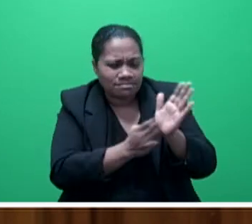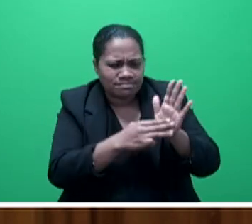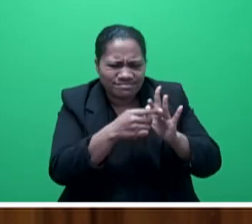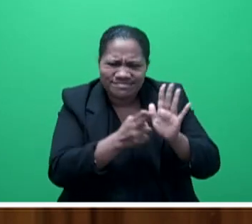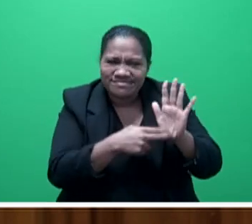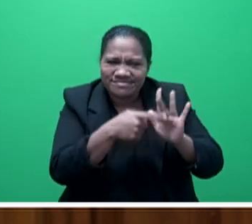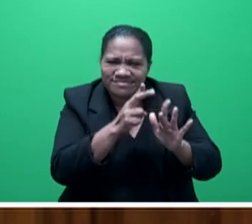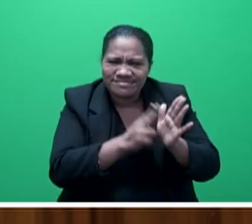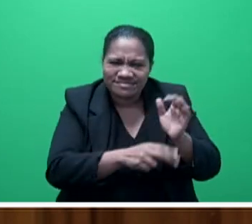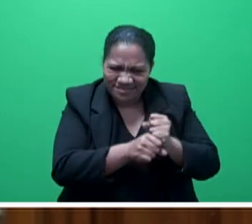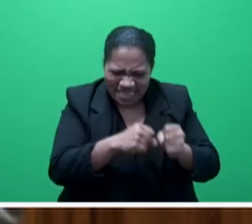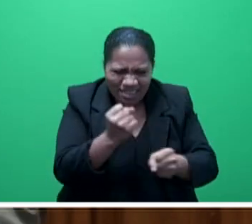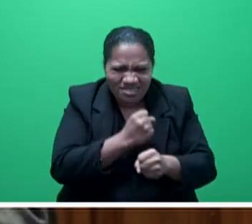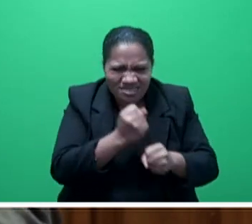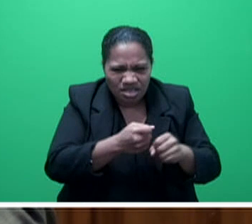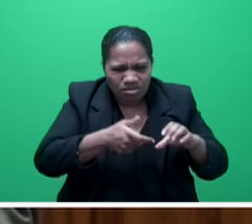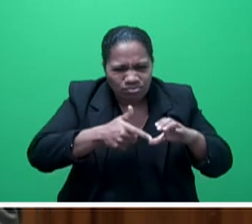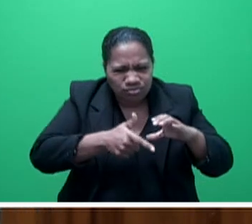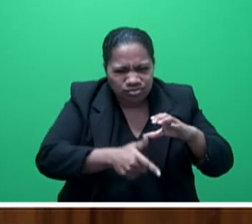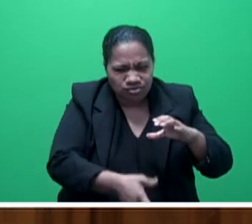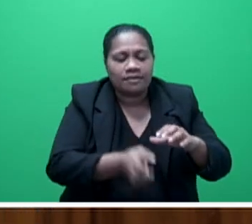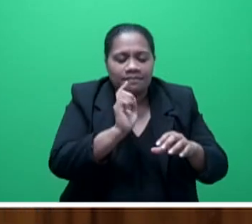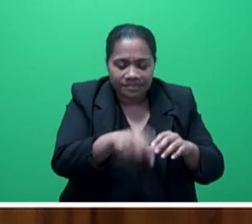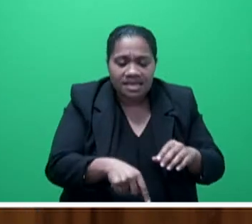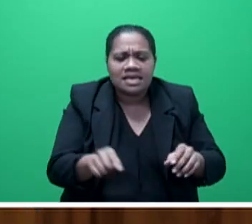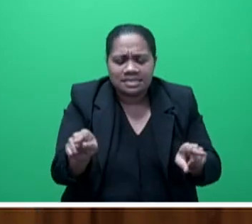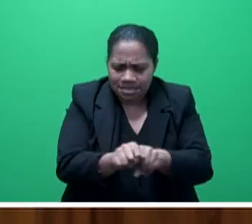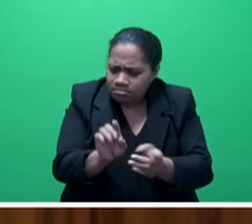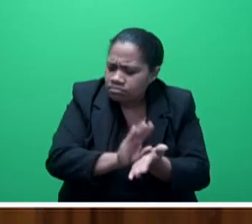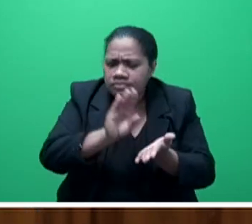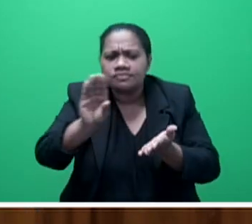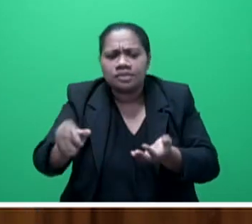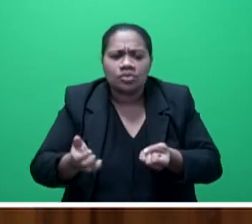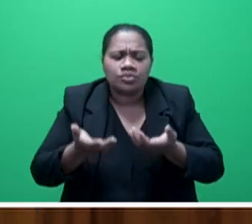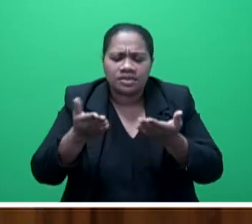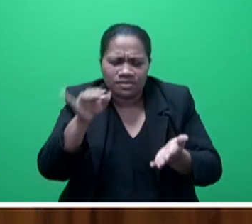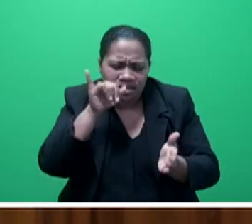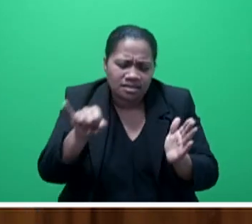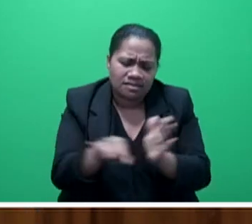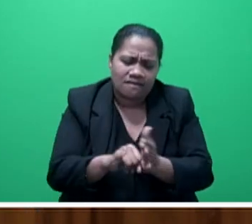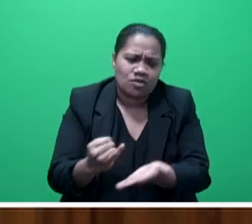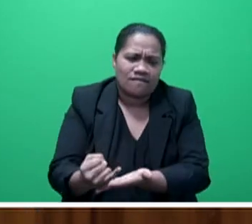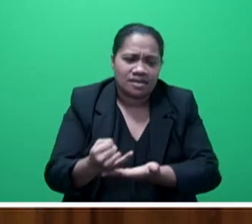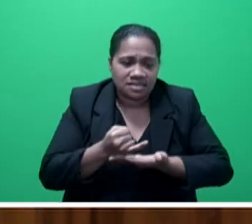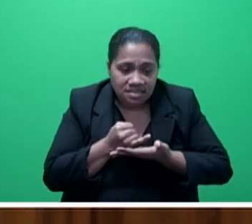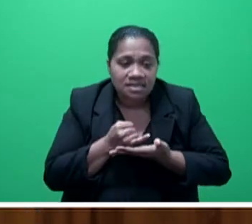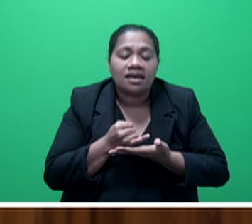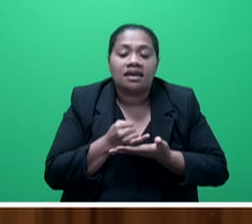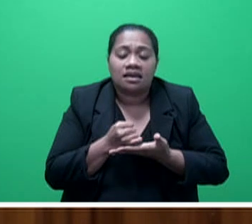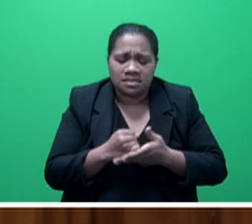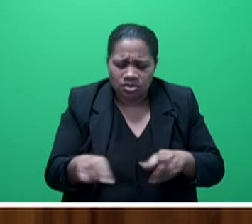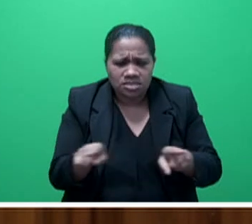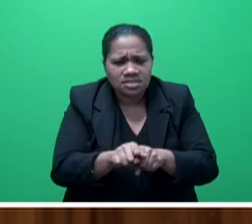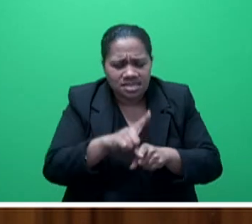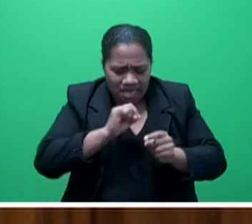also be strengthened and priority given to the allocation or identification of state land for investment. In order to adapt